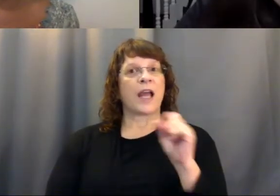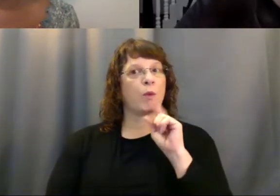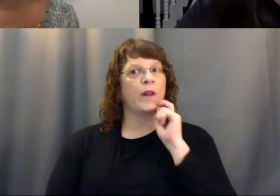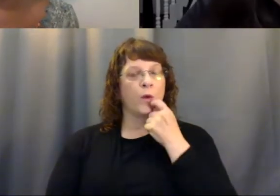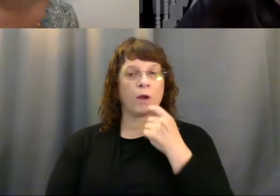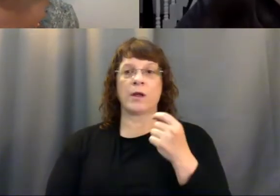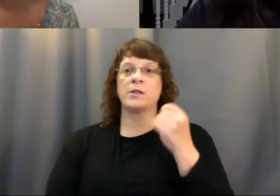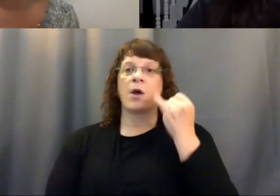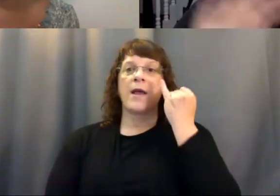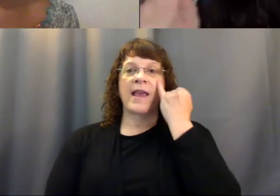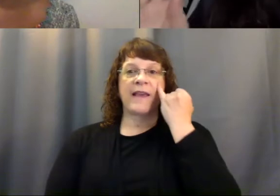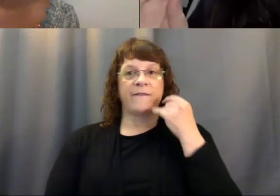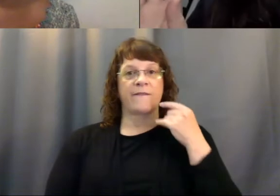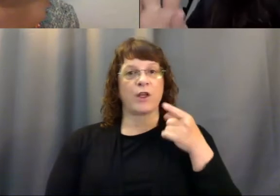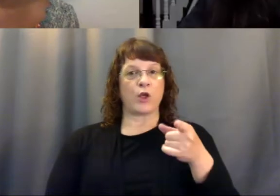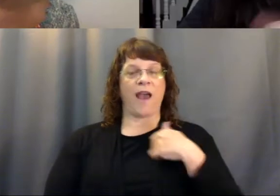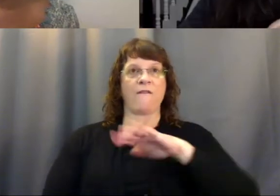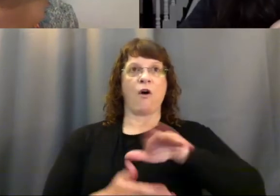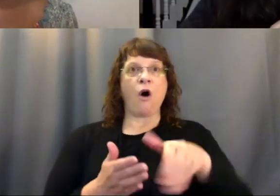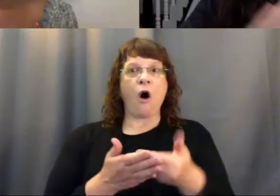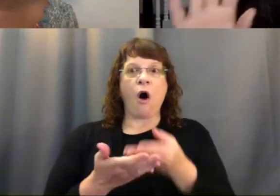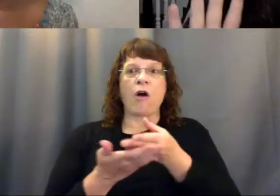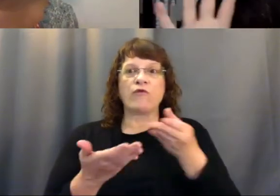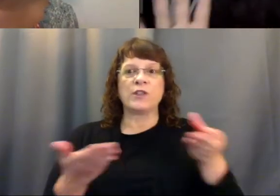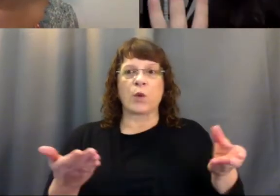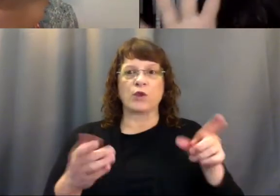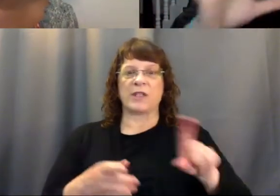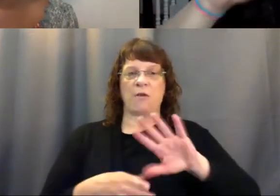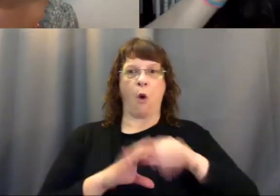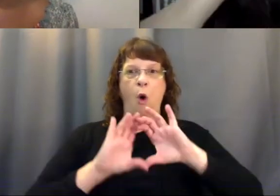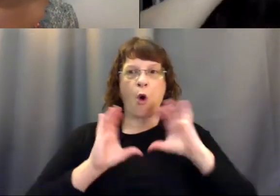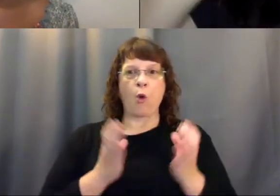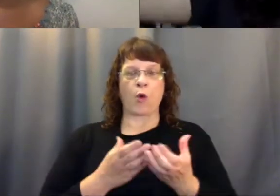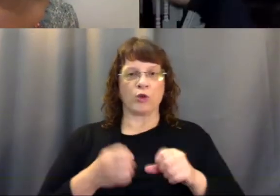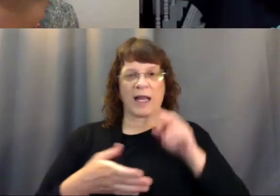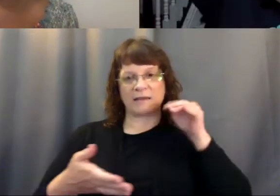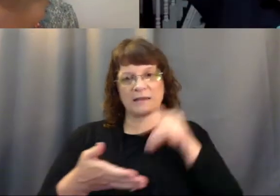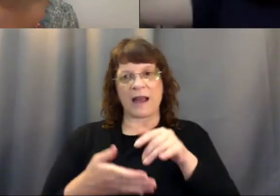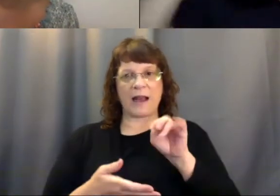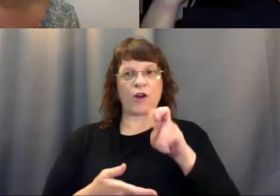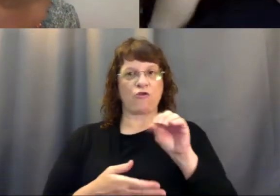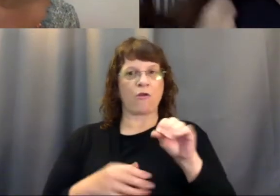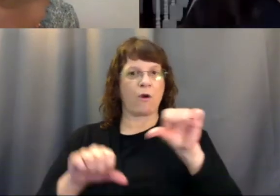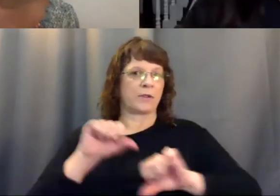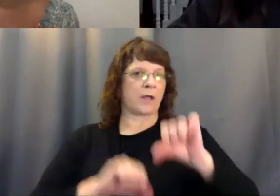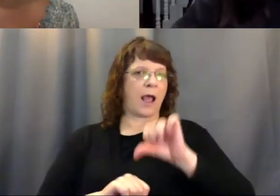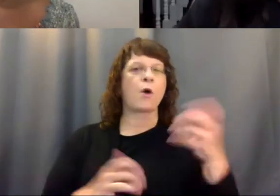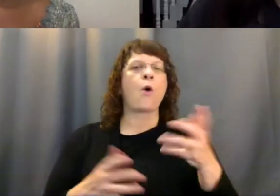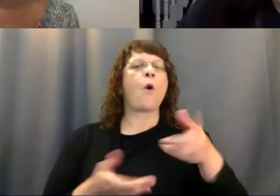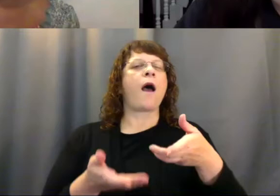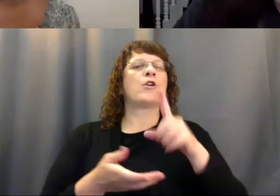if you had all the resources in the world to study neuroscience, what questions would you want